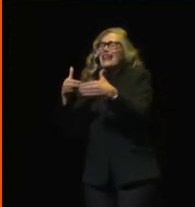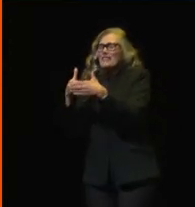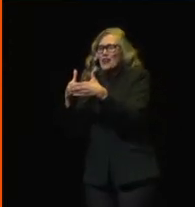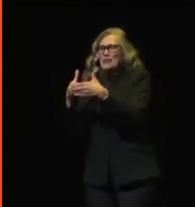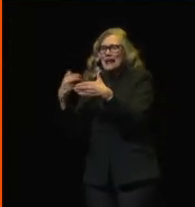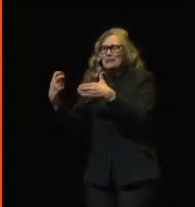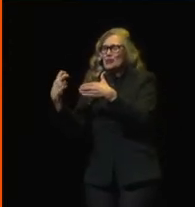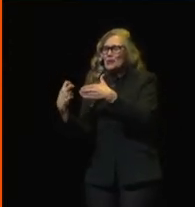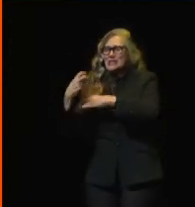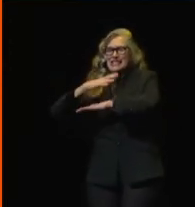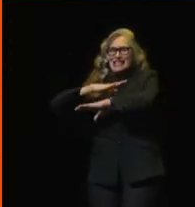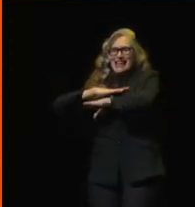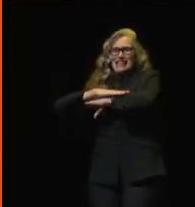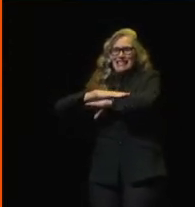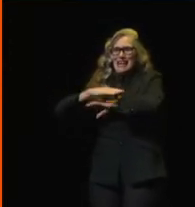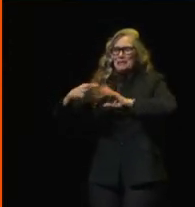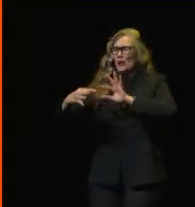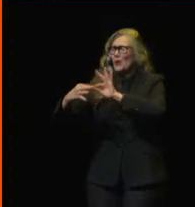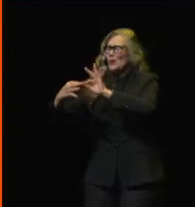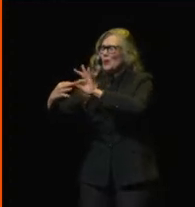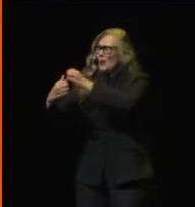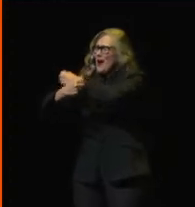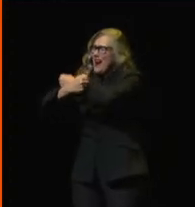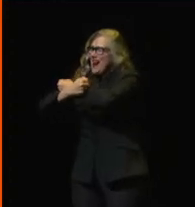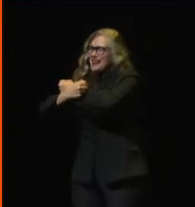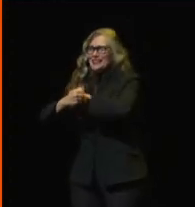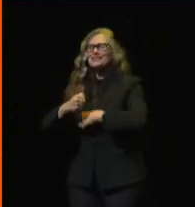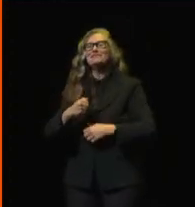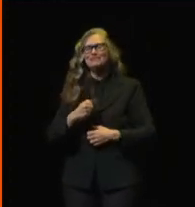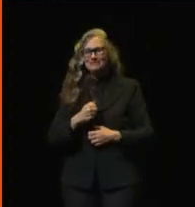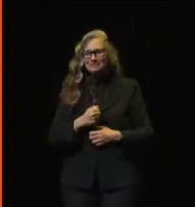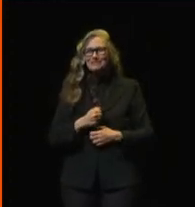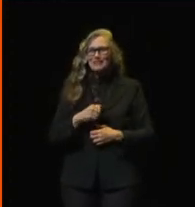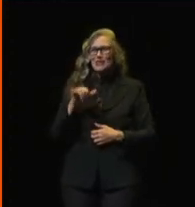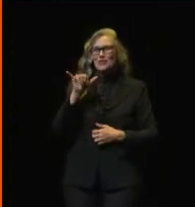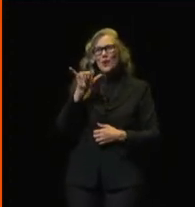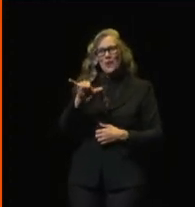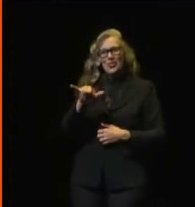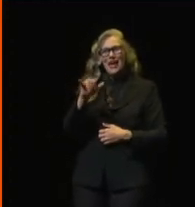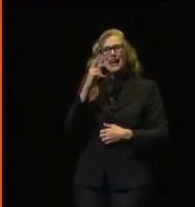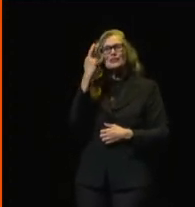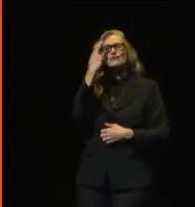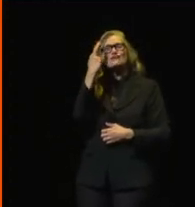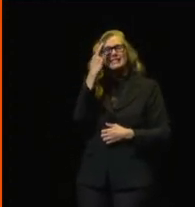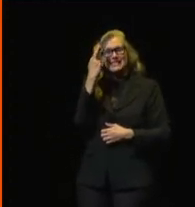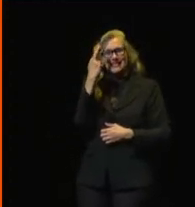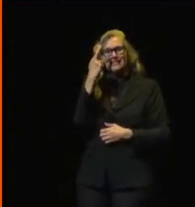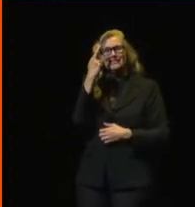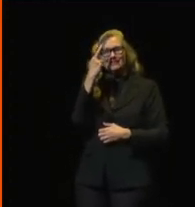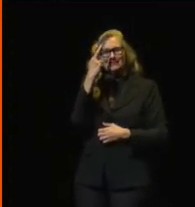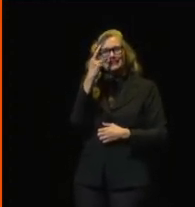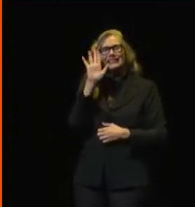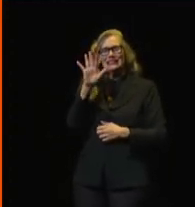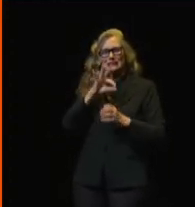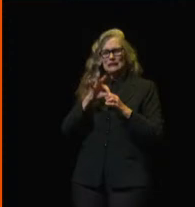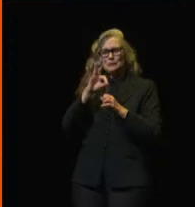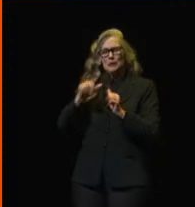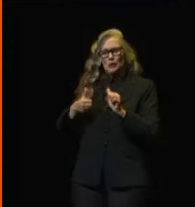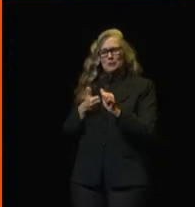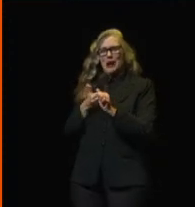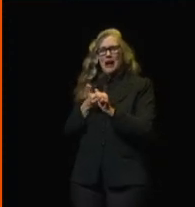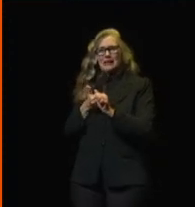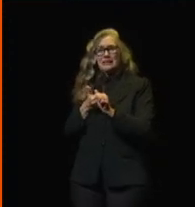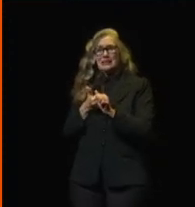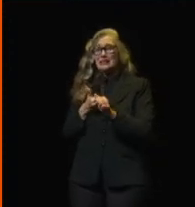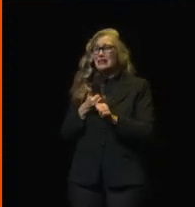So in that spirit, in Ady's spirit, I wanted to close by thinking about some of the things that we have gained from ALS instead of